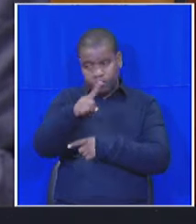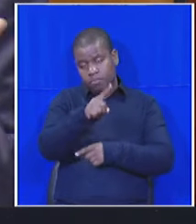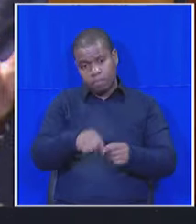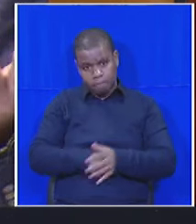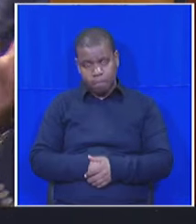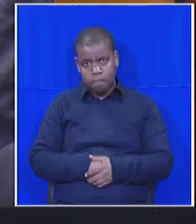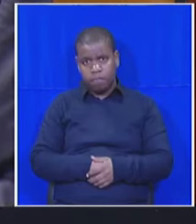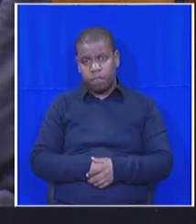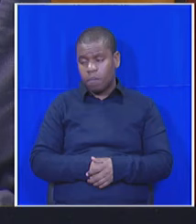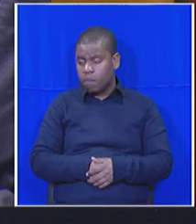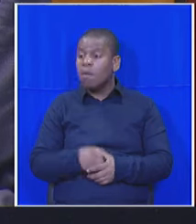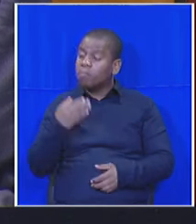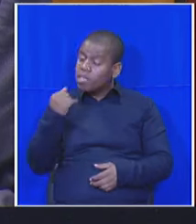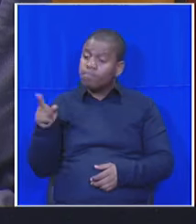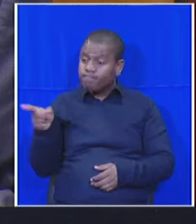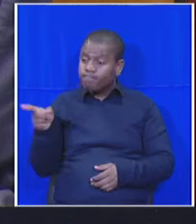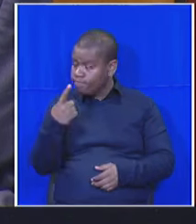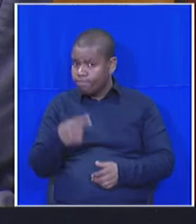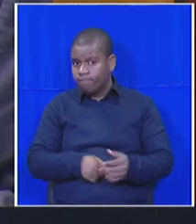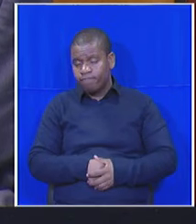You leave us no option.